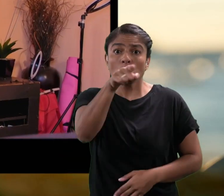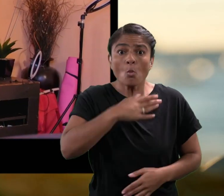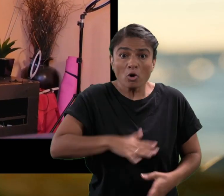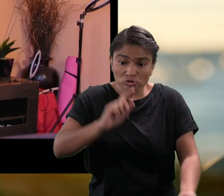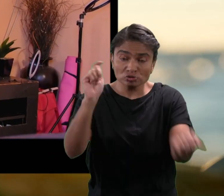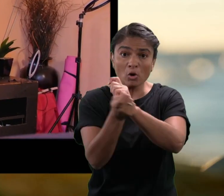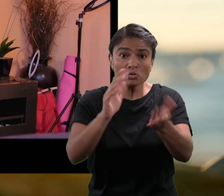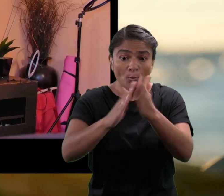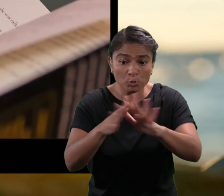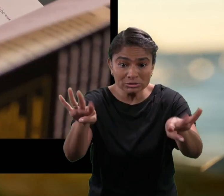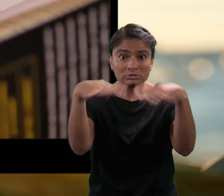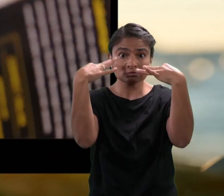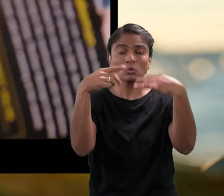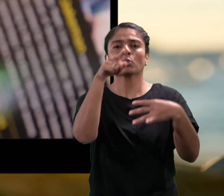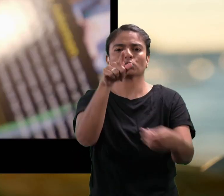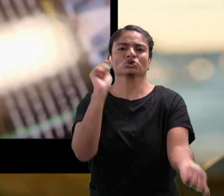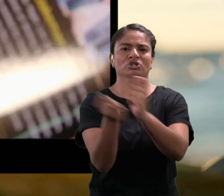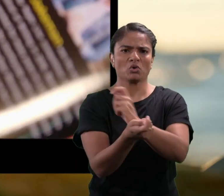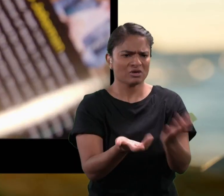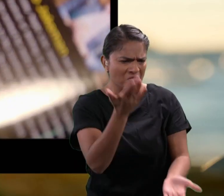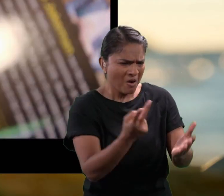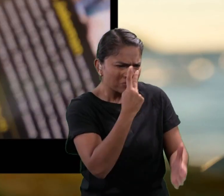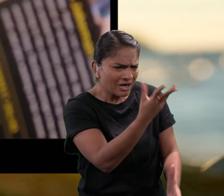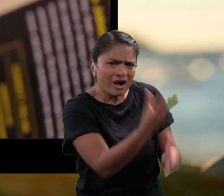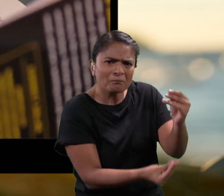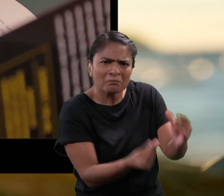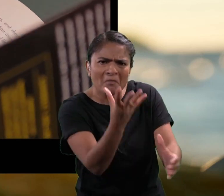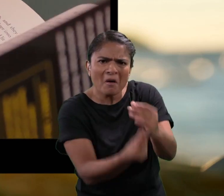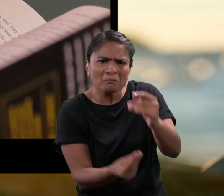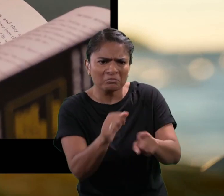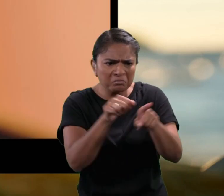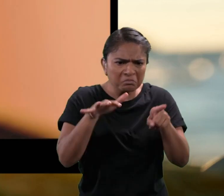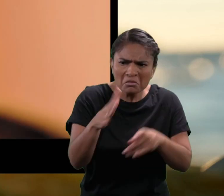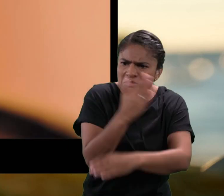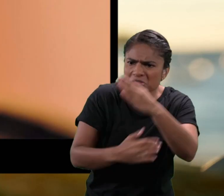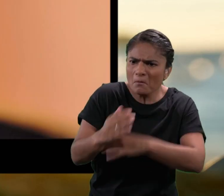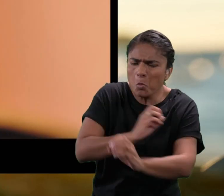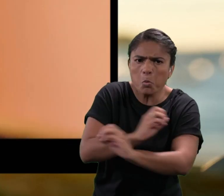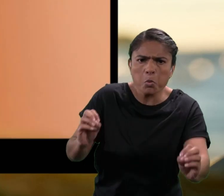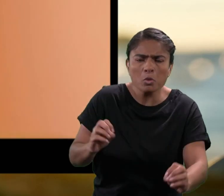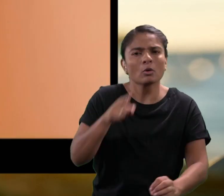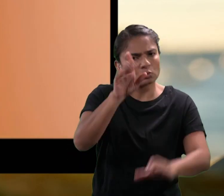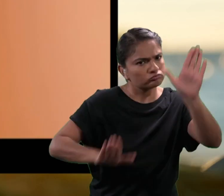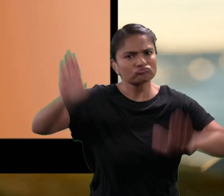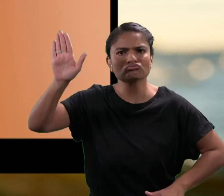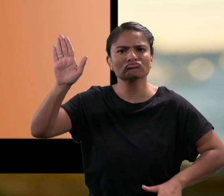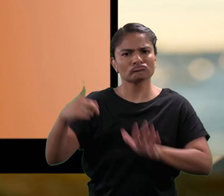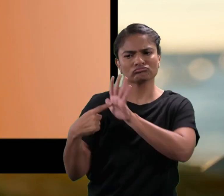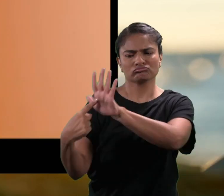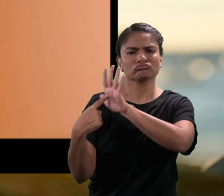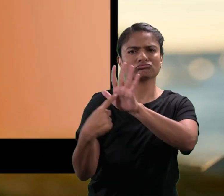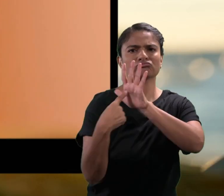the change you want to see in your community. If you see a lack in media coverage when it comes to disabled